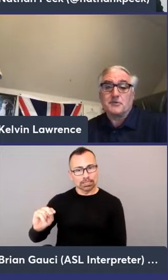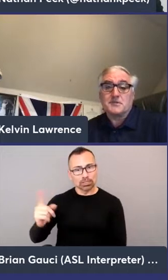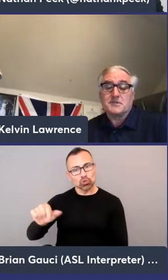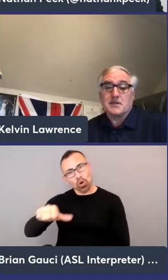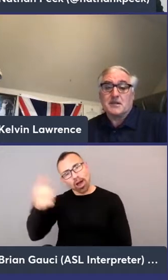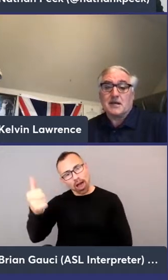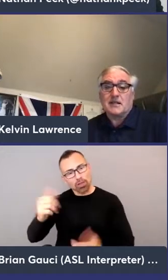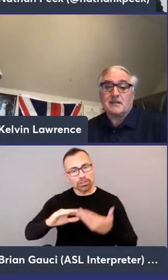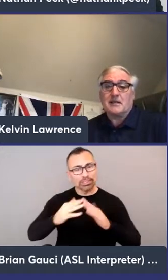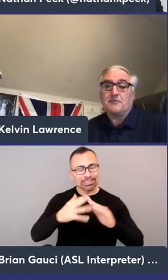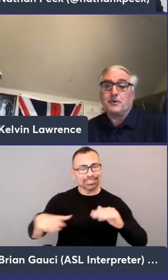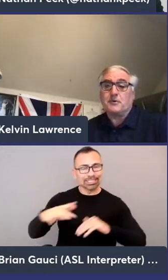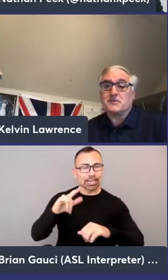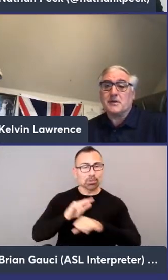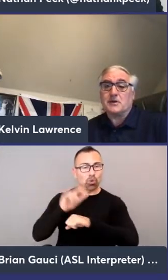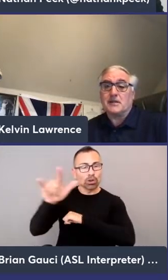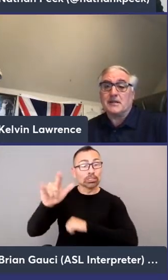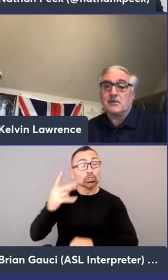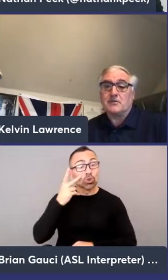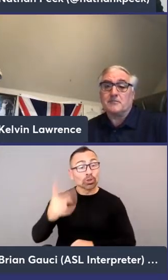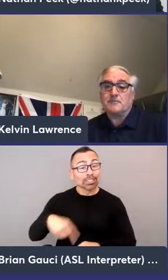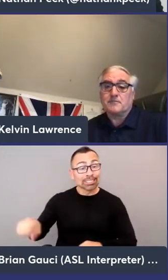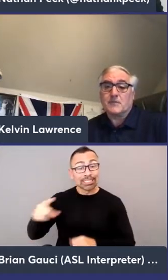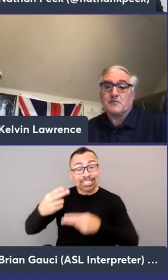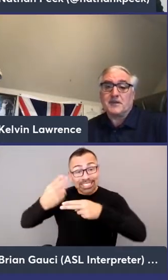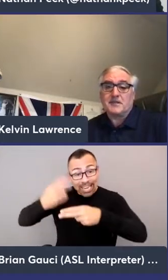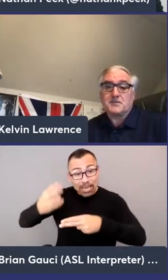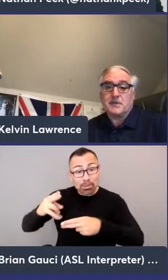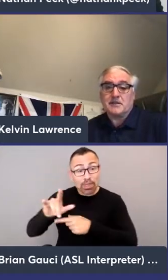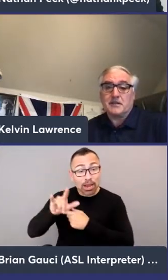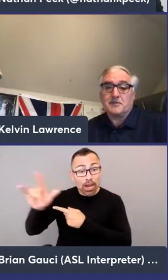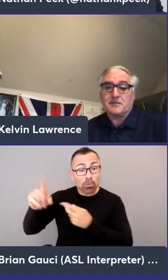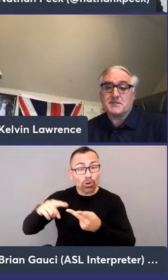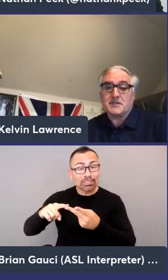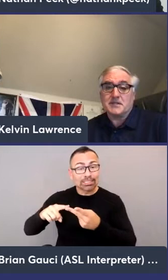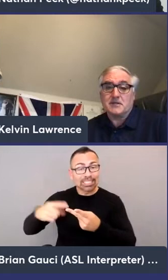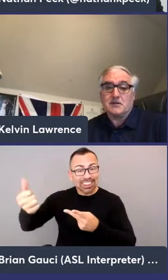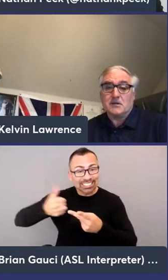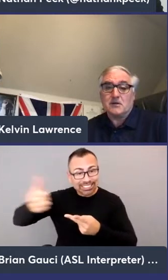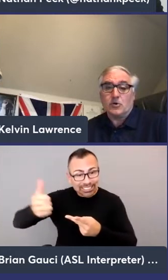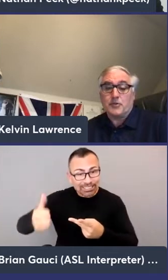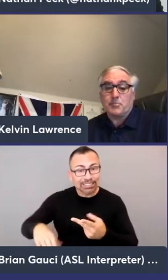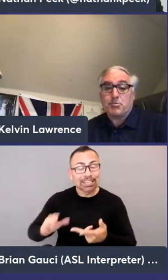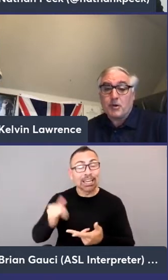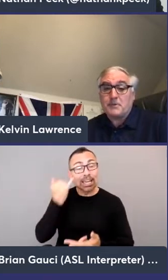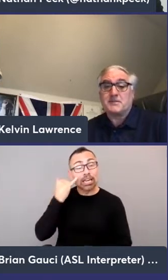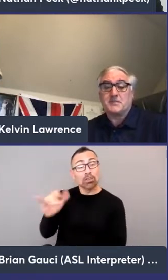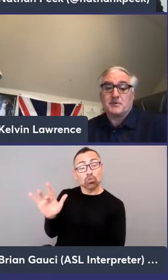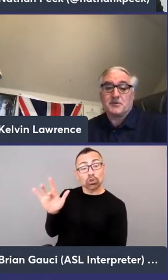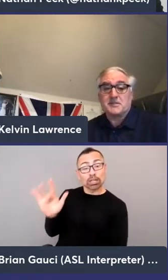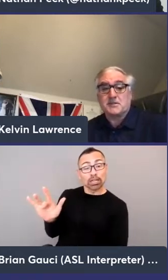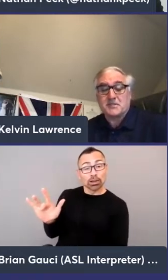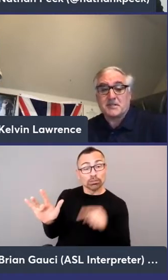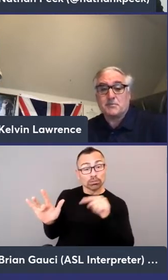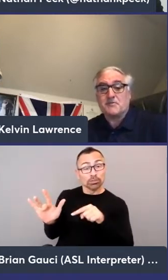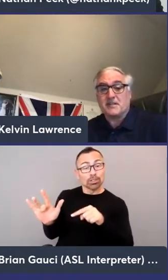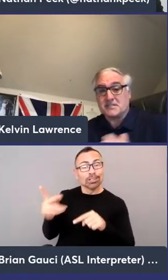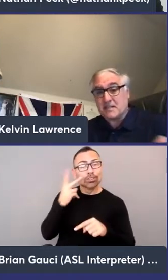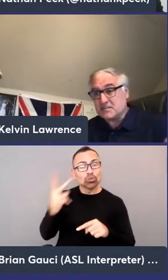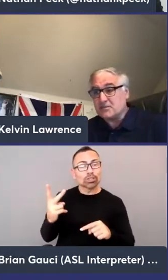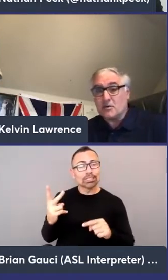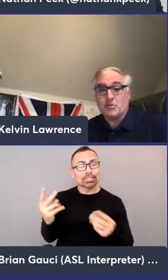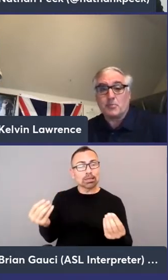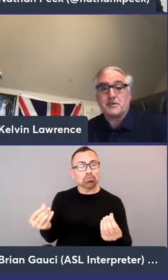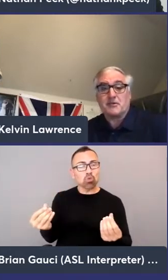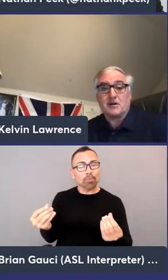the routes. And if we were to go click on Venice, we can even see all the properties we've got associated with Venice,